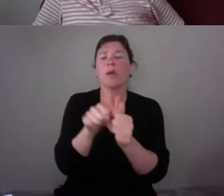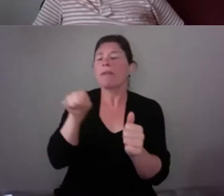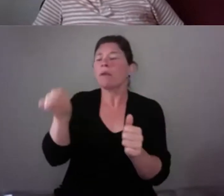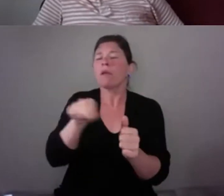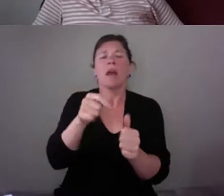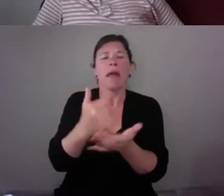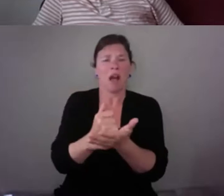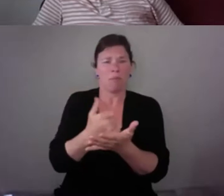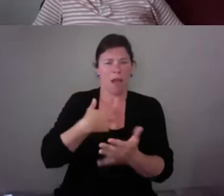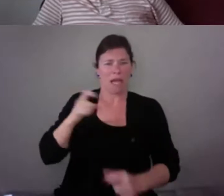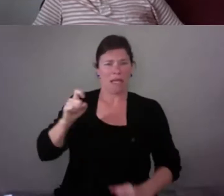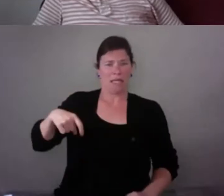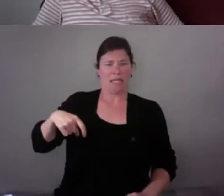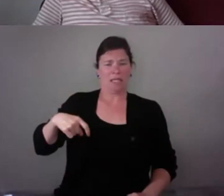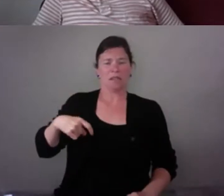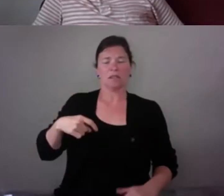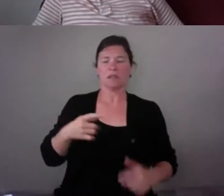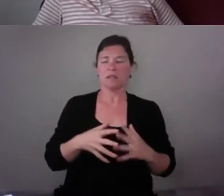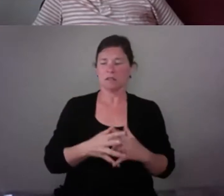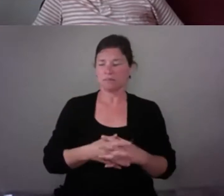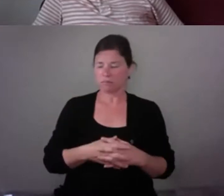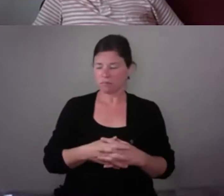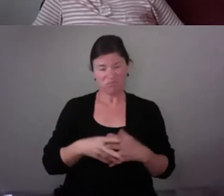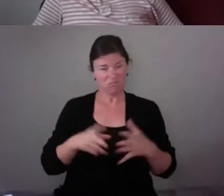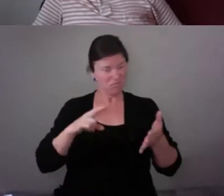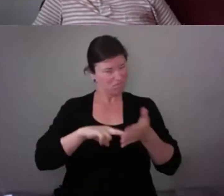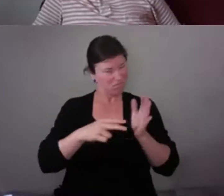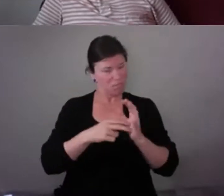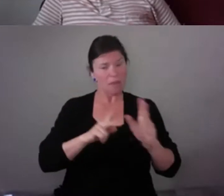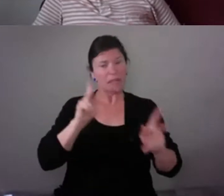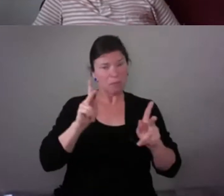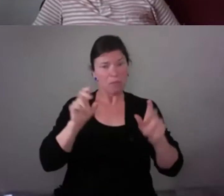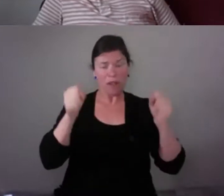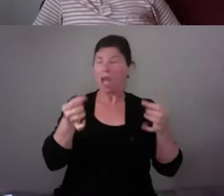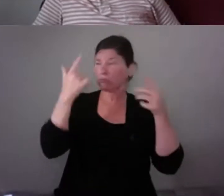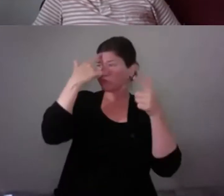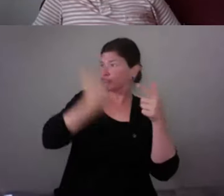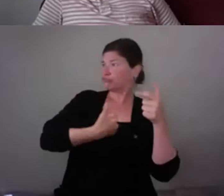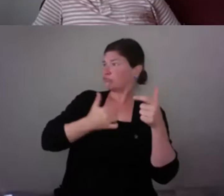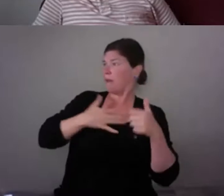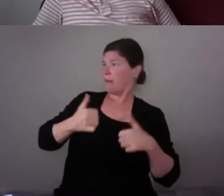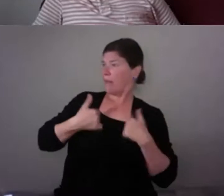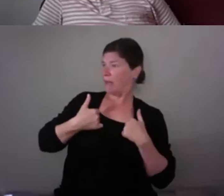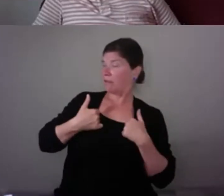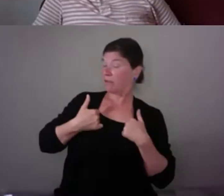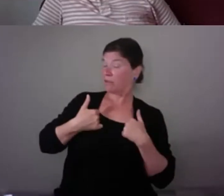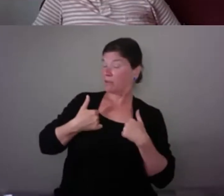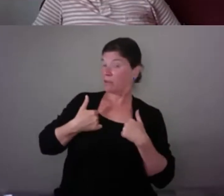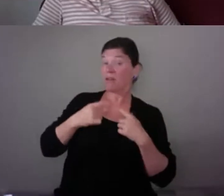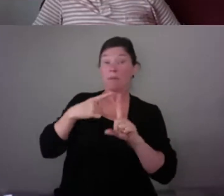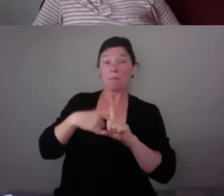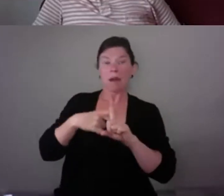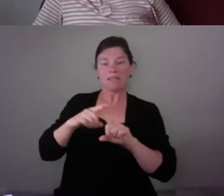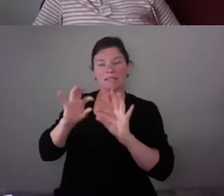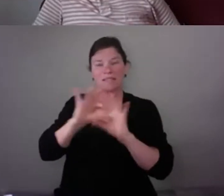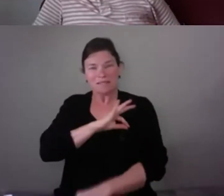it means that people can live the life they want to with staff, family, and